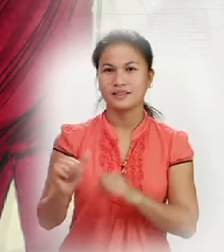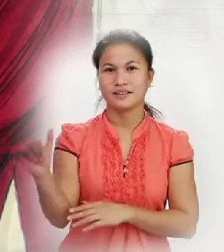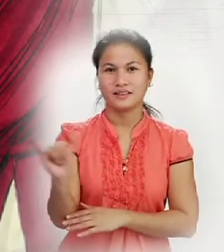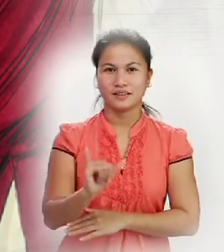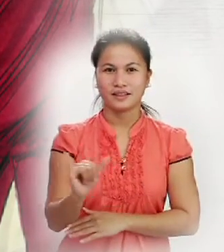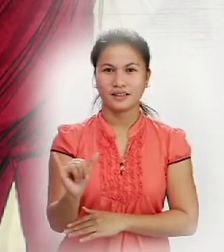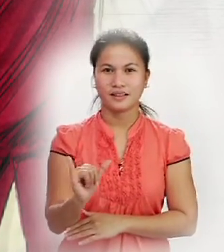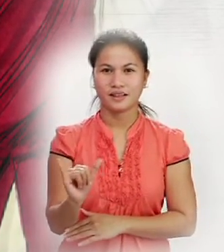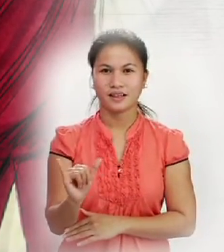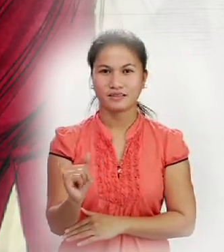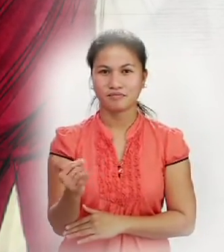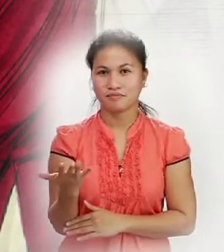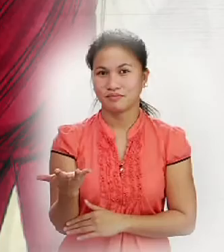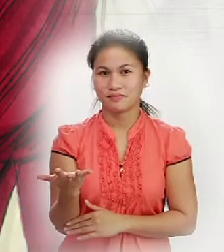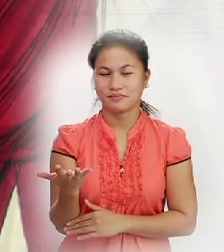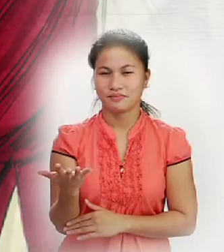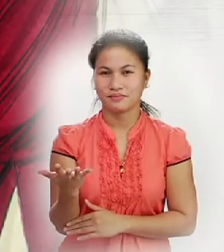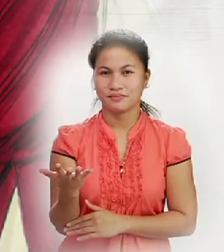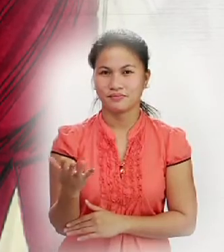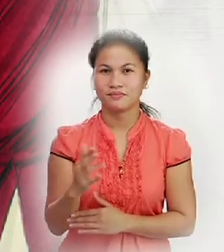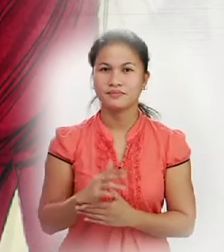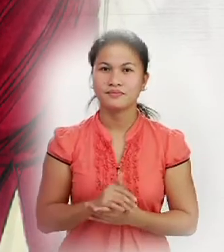whoa, like